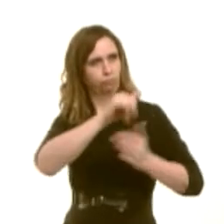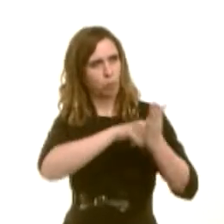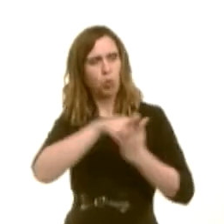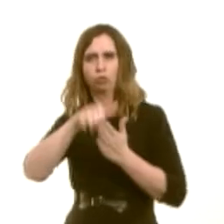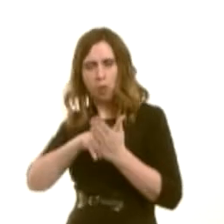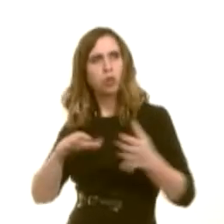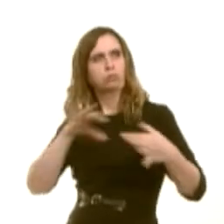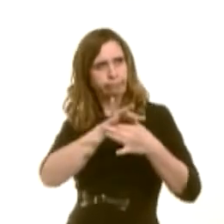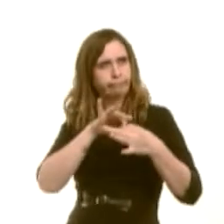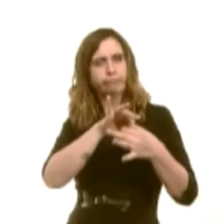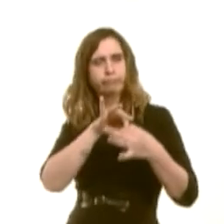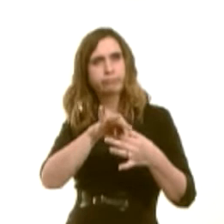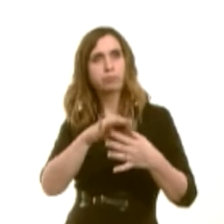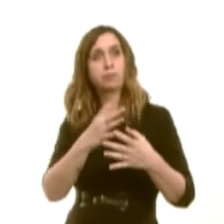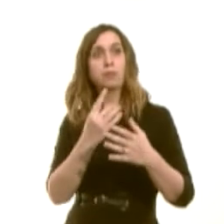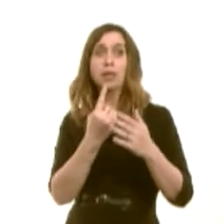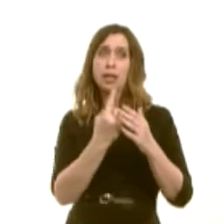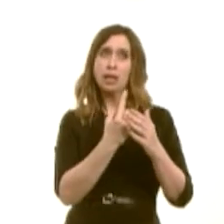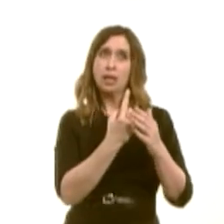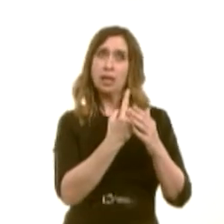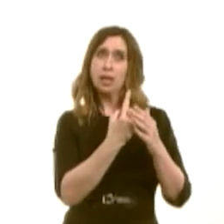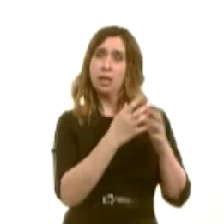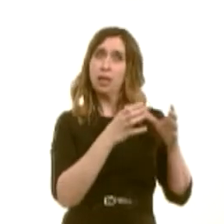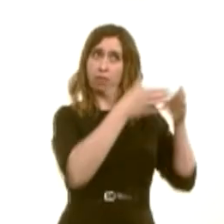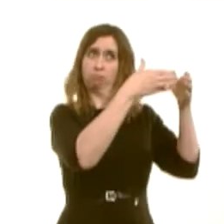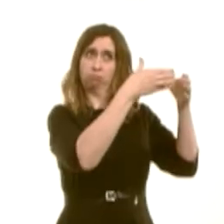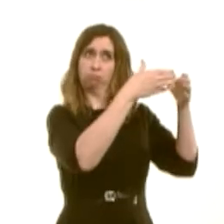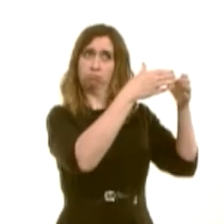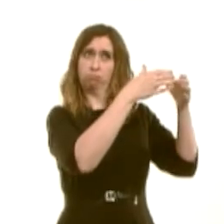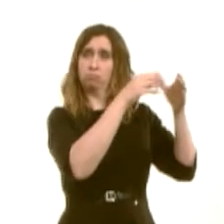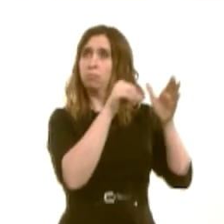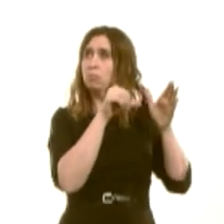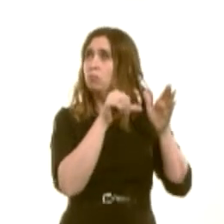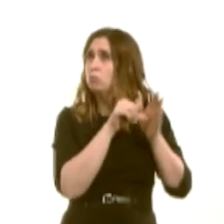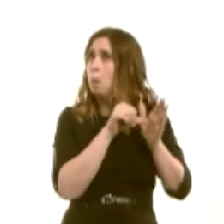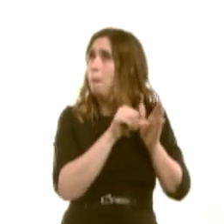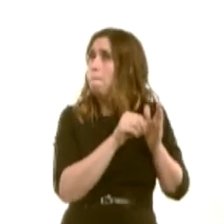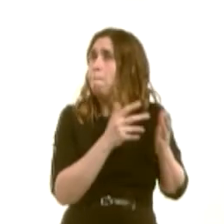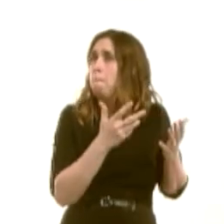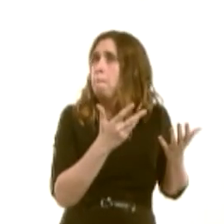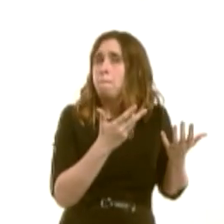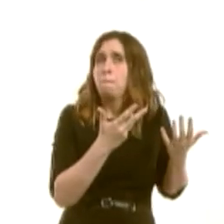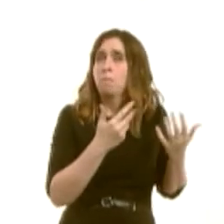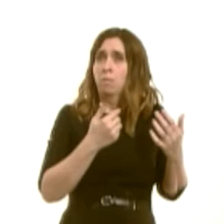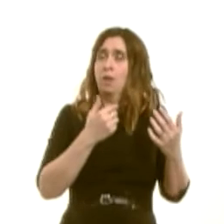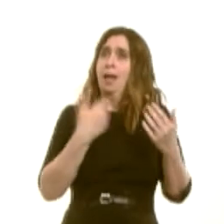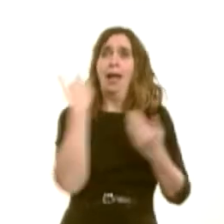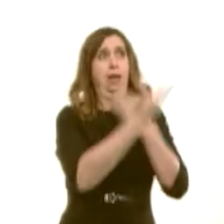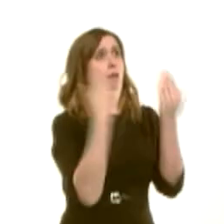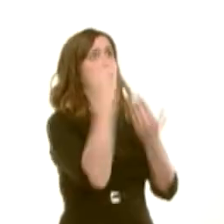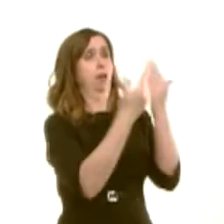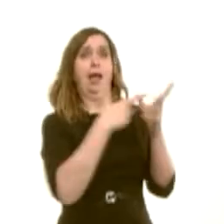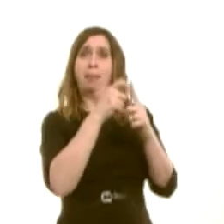of problem about independence of the system. We are considering the applications that have been put forward